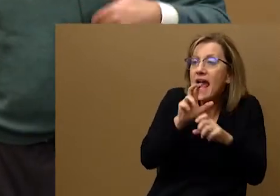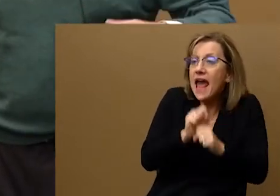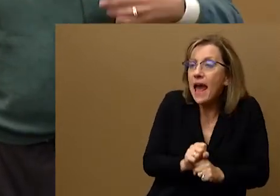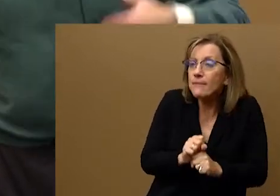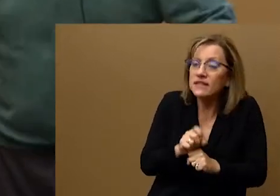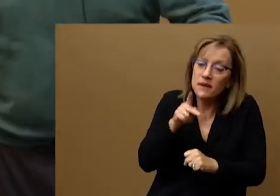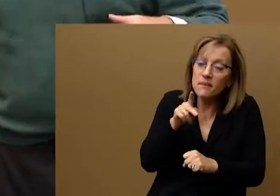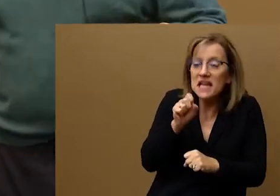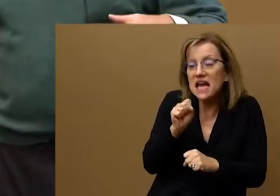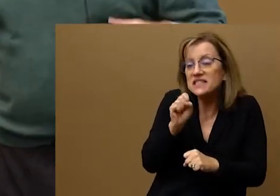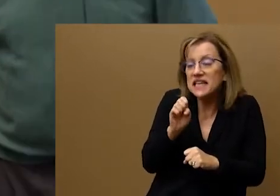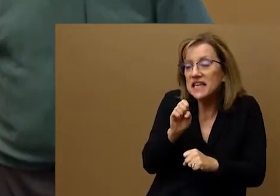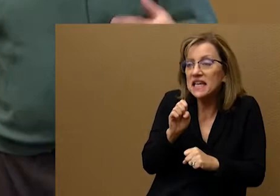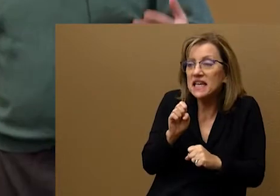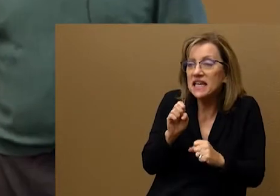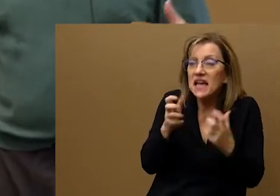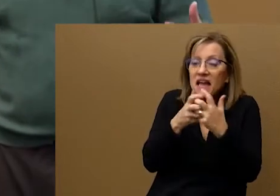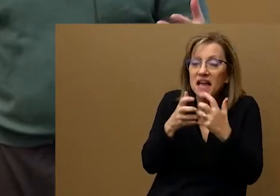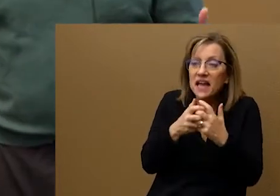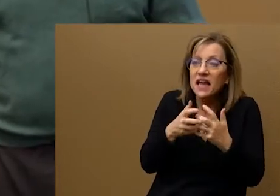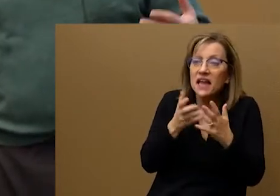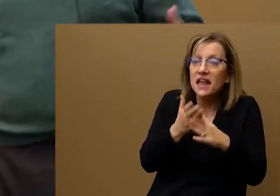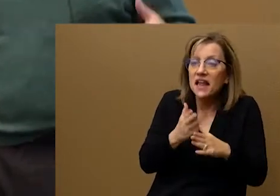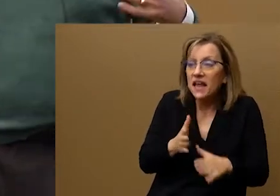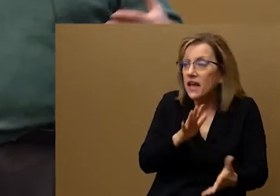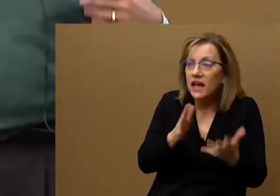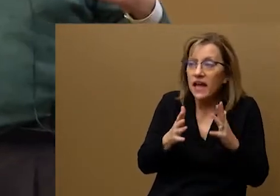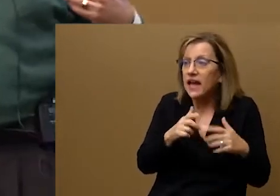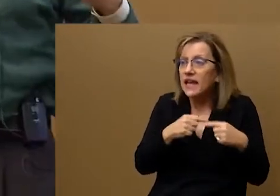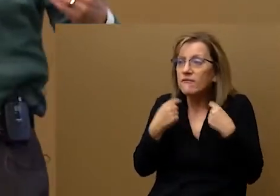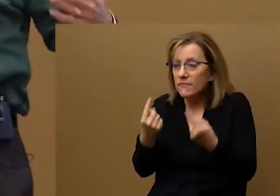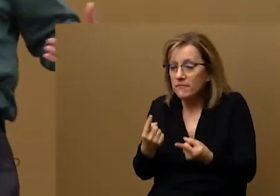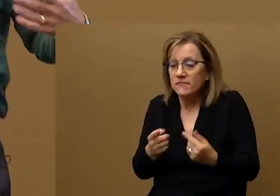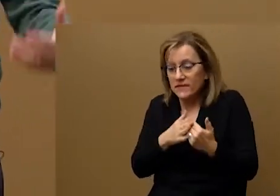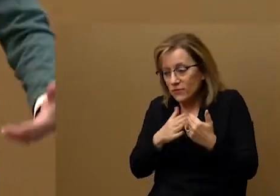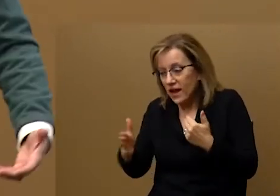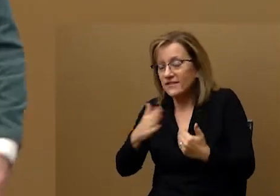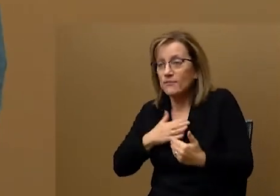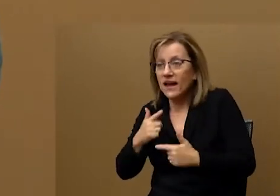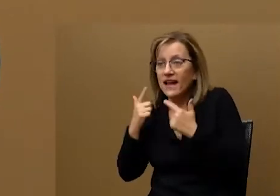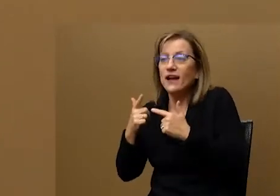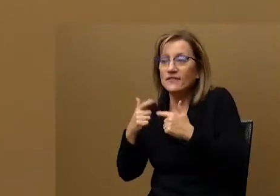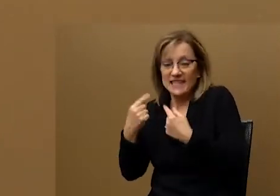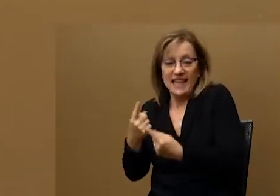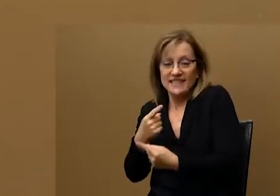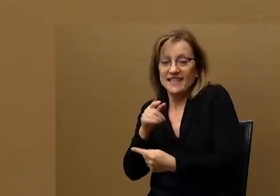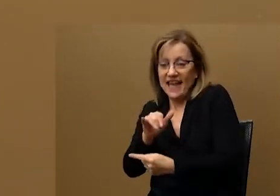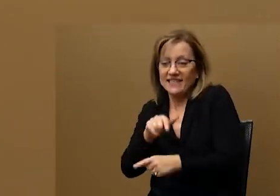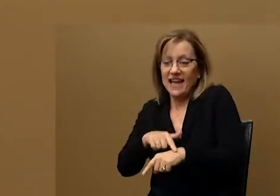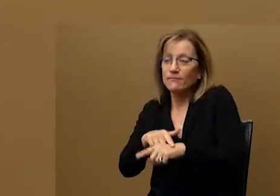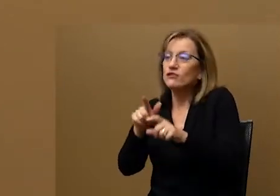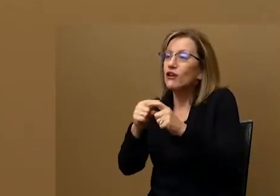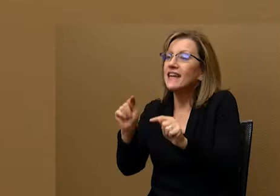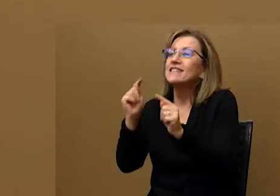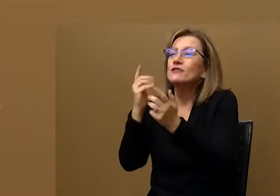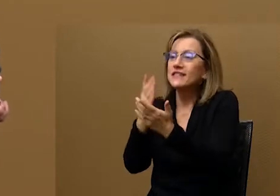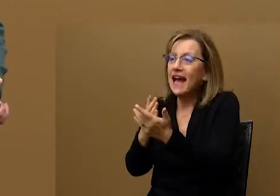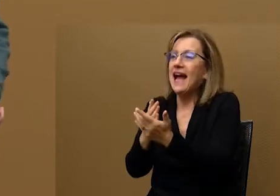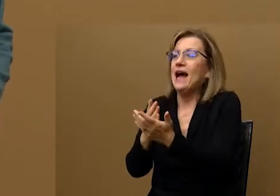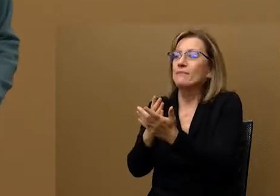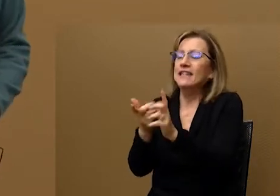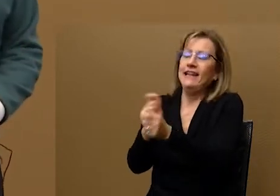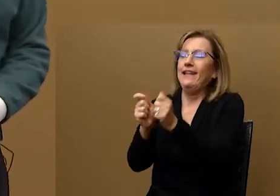bad PSE habits because I didn't start, and I've spent the good part of my life since trying to break them. So